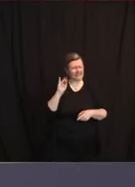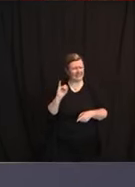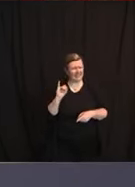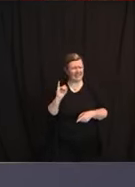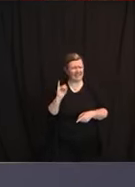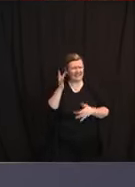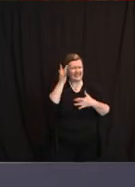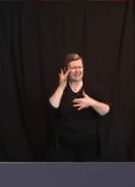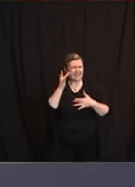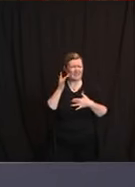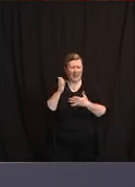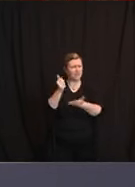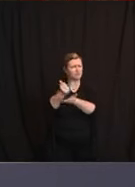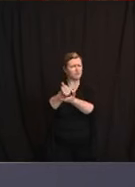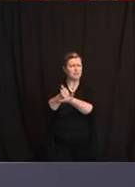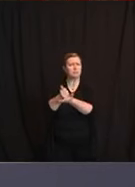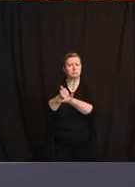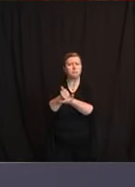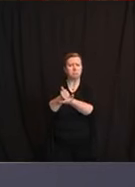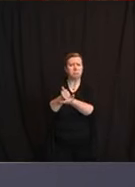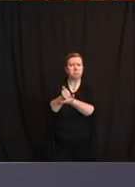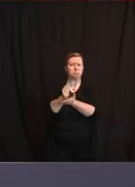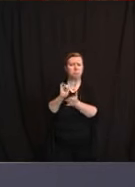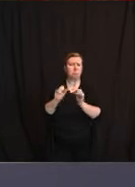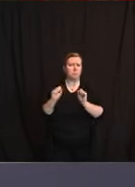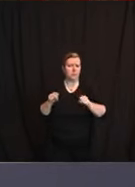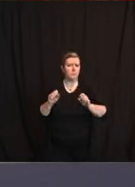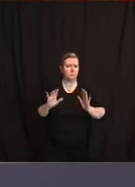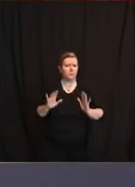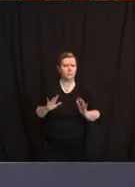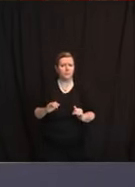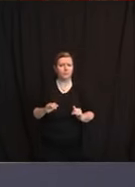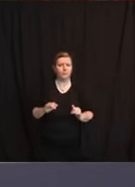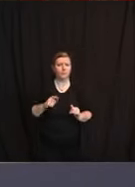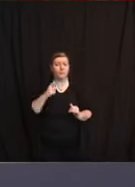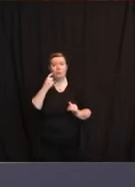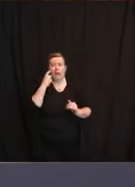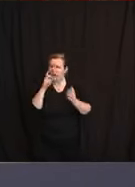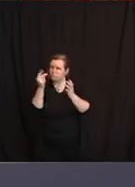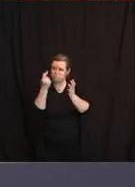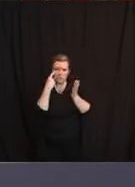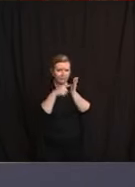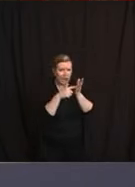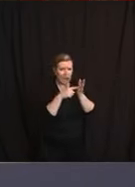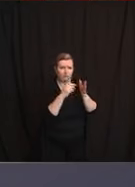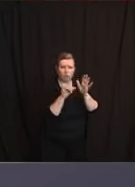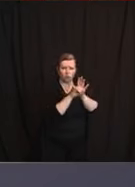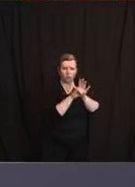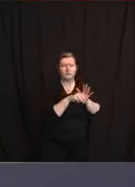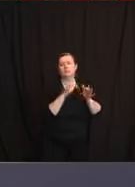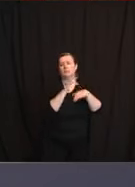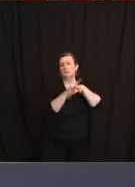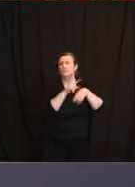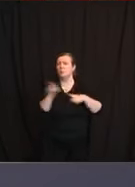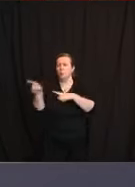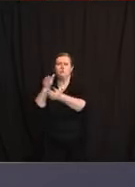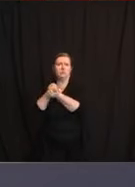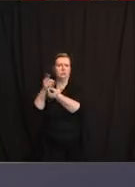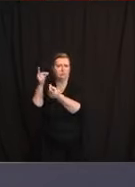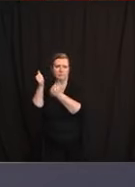you identify the symptoms early and get to your healthcare practitioner, and this is something people